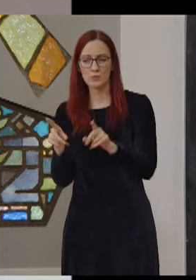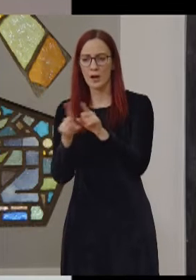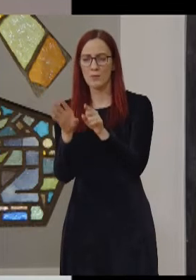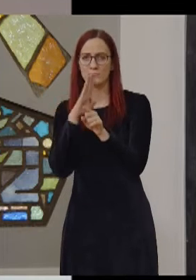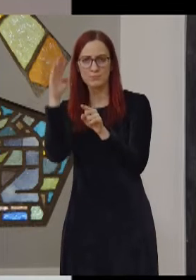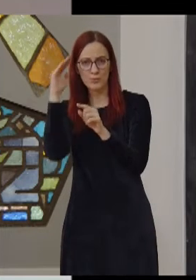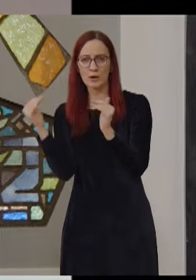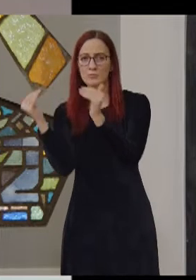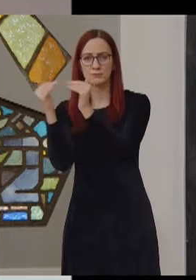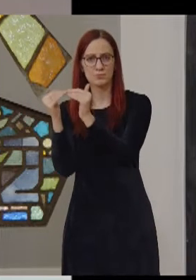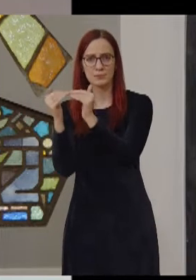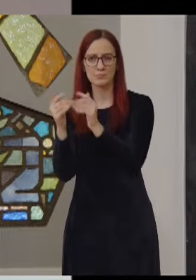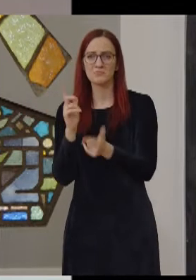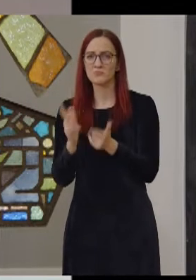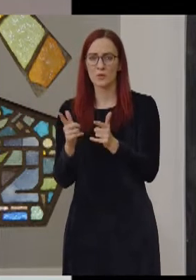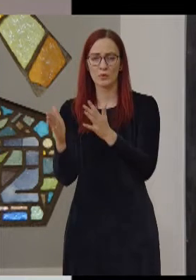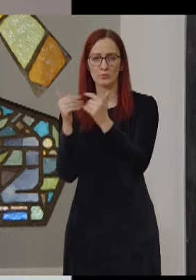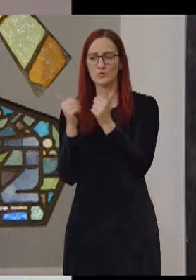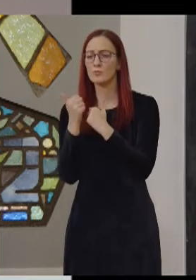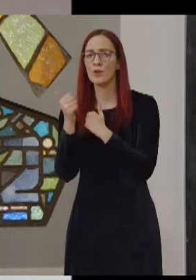gender roles, while the traditional